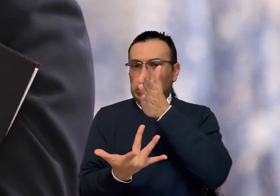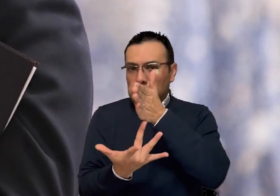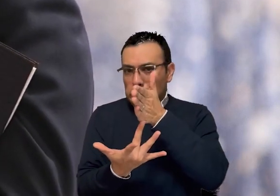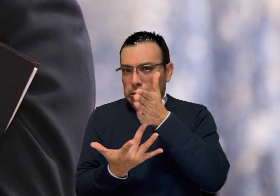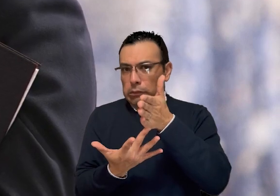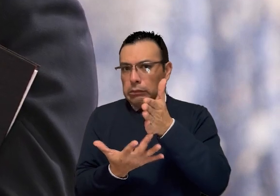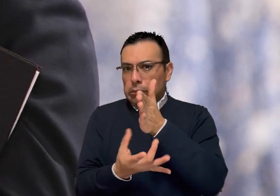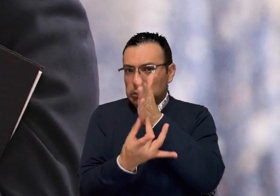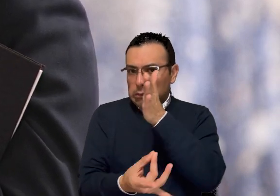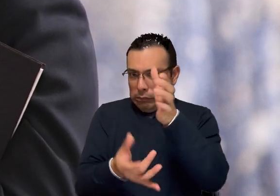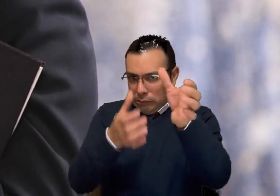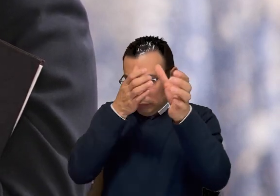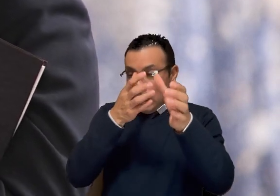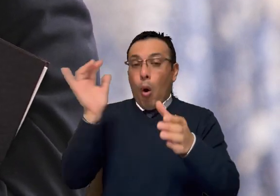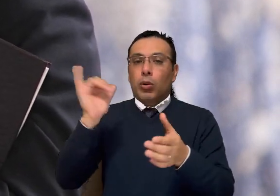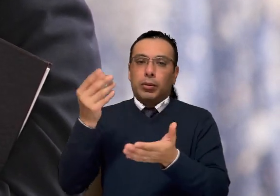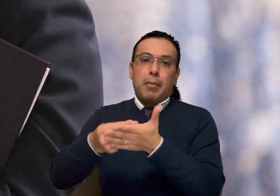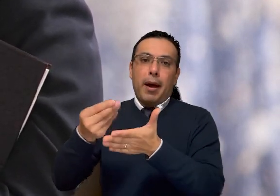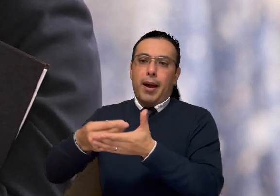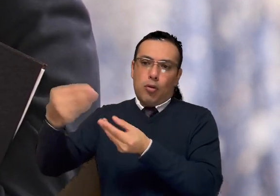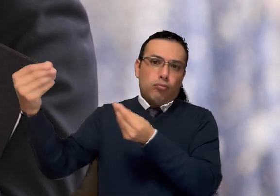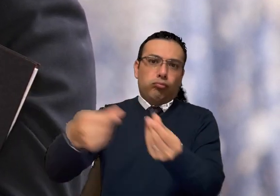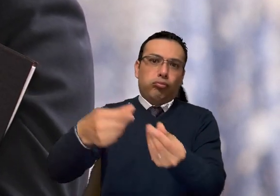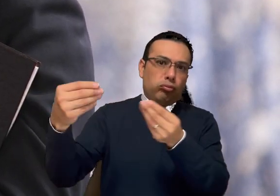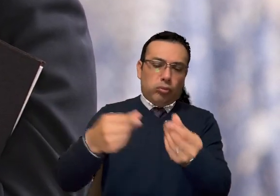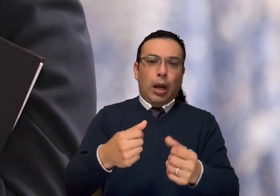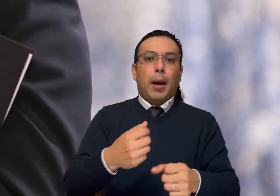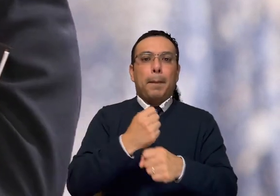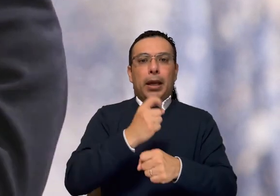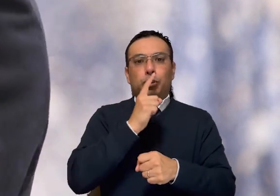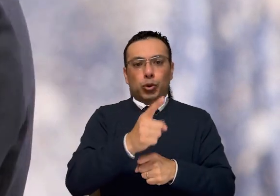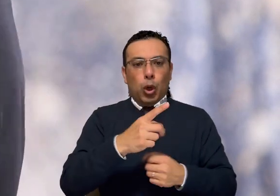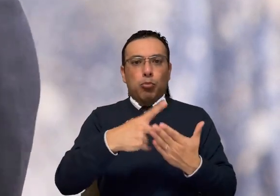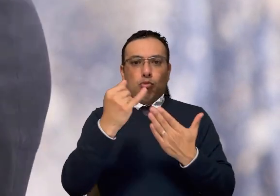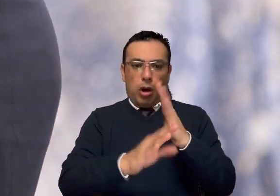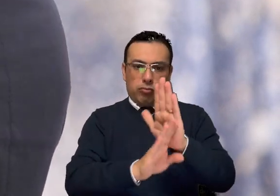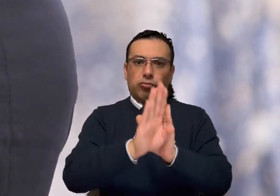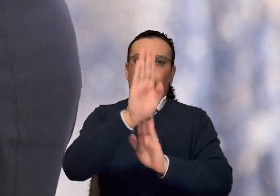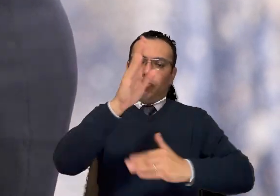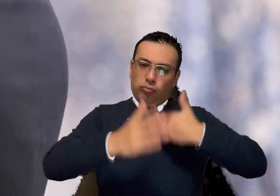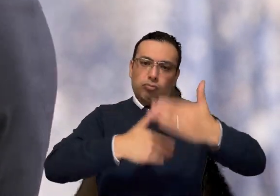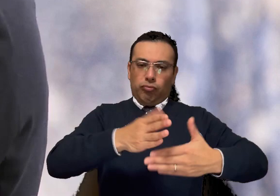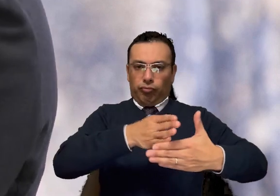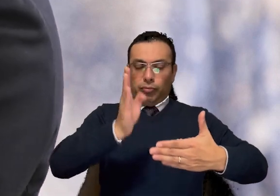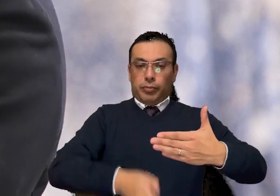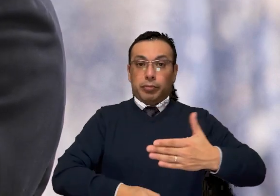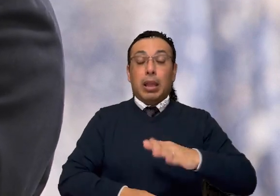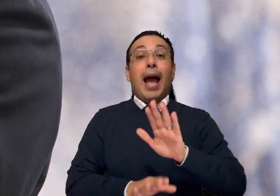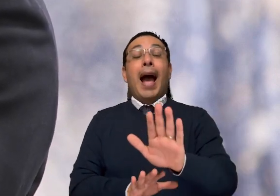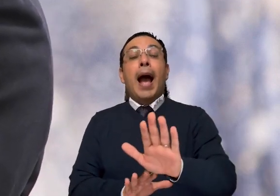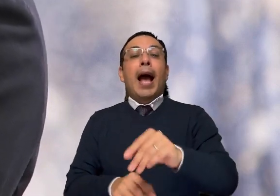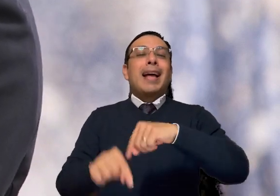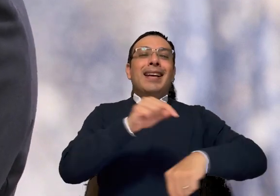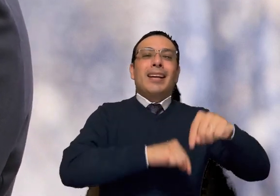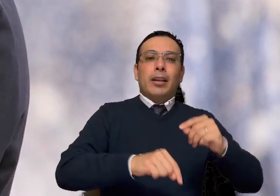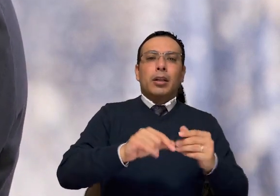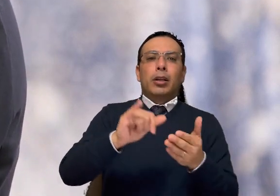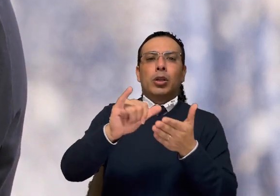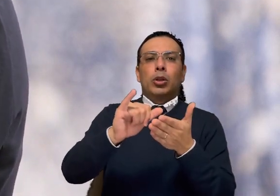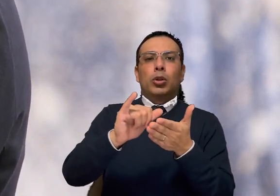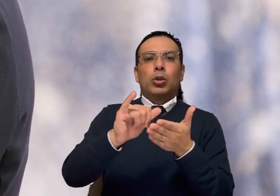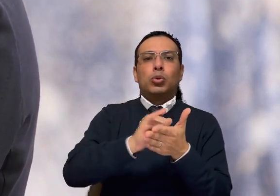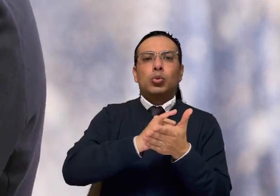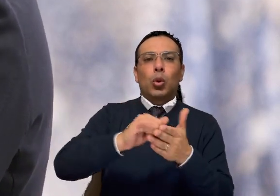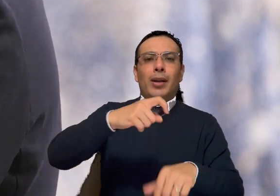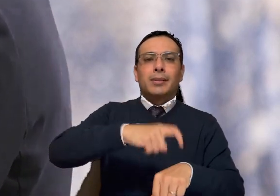expertise and financial resources to make the projects happen. That's enough. That's the answer I would offer. One point about the New York Times article about what's going on with